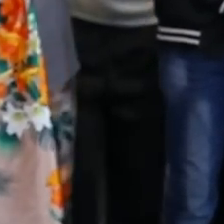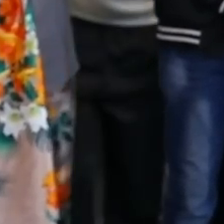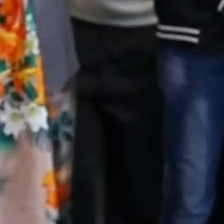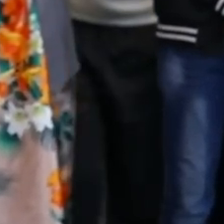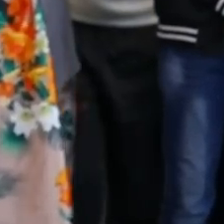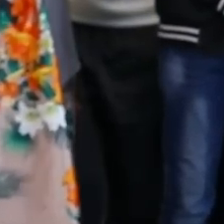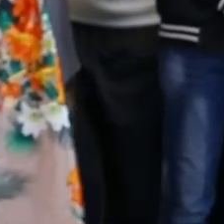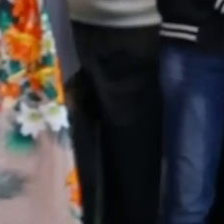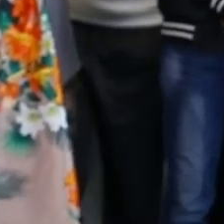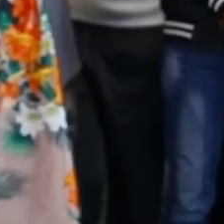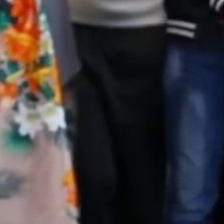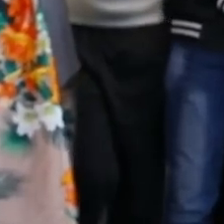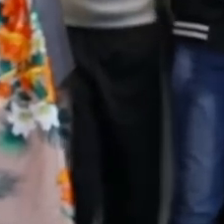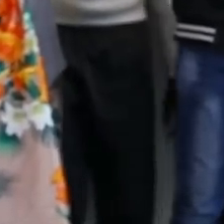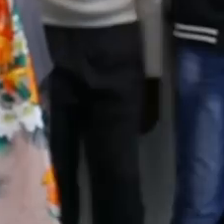Jesus, I